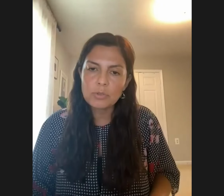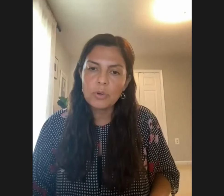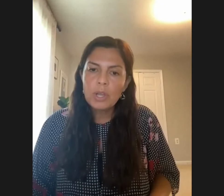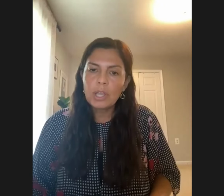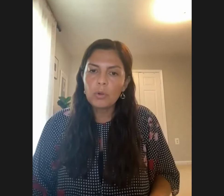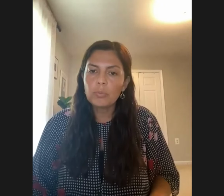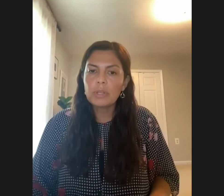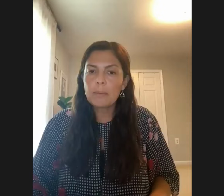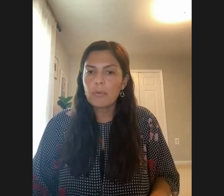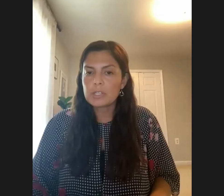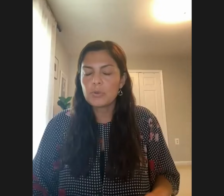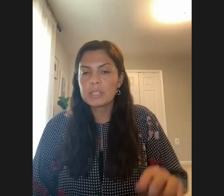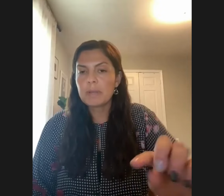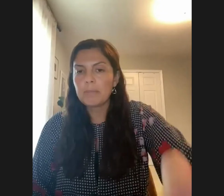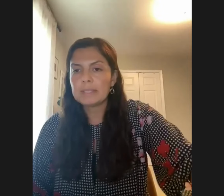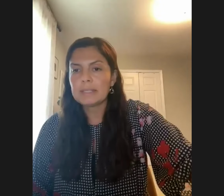approach,